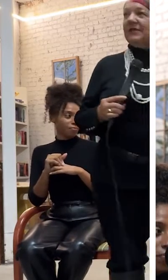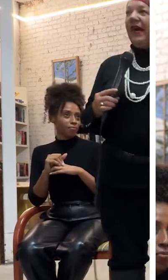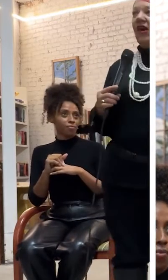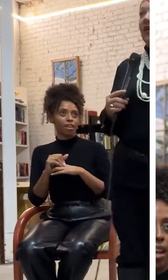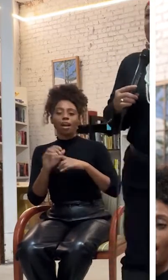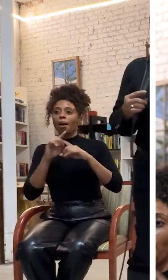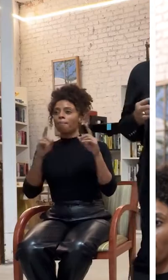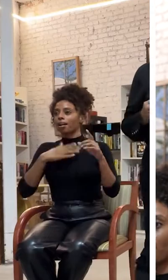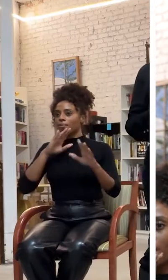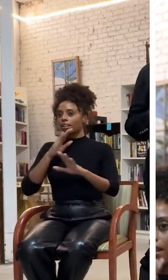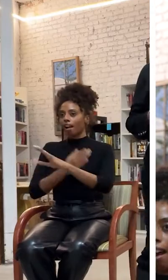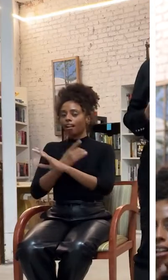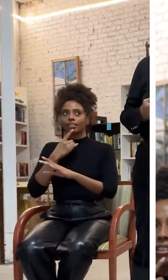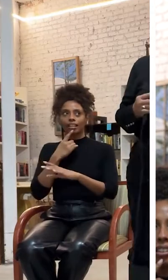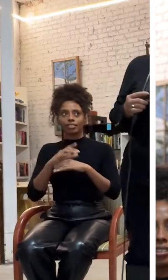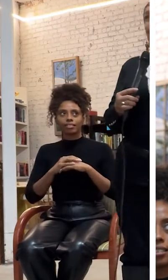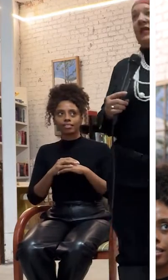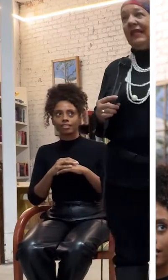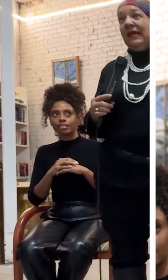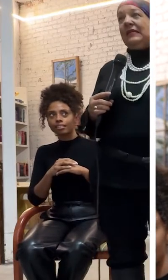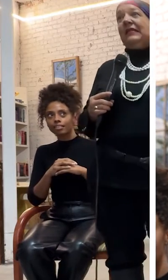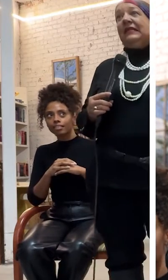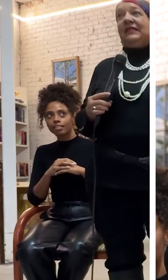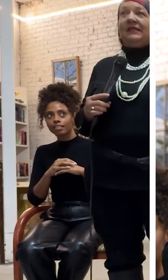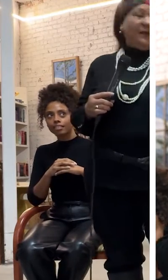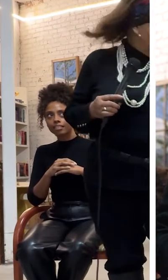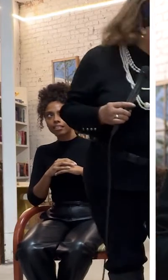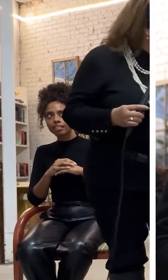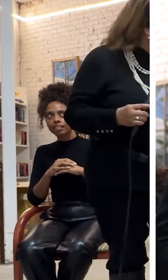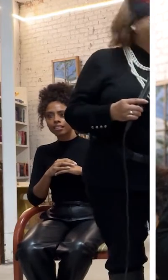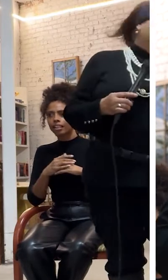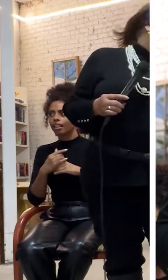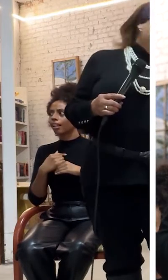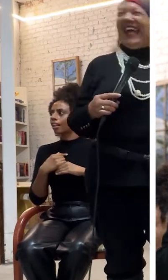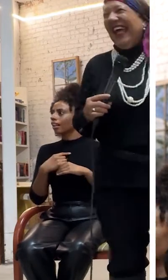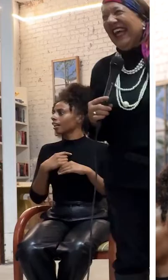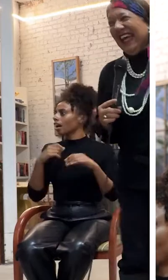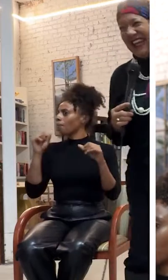But as my daughter says, I might have been in the 1900s.